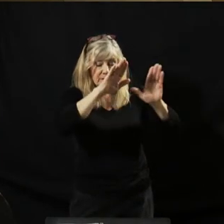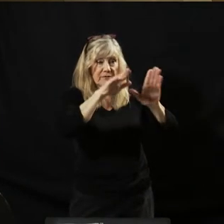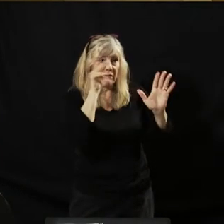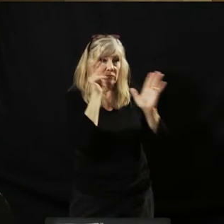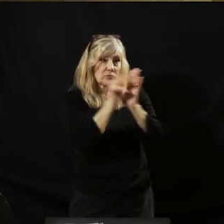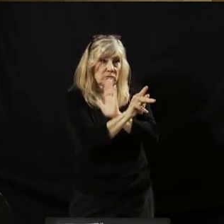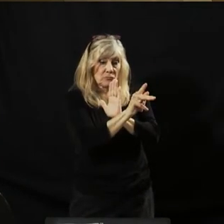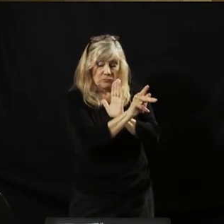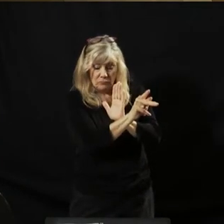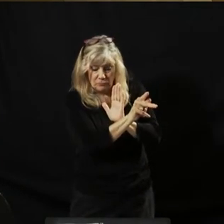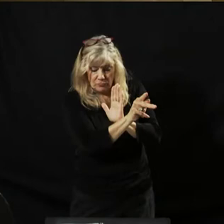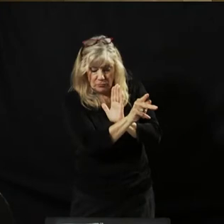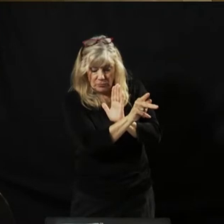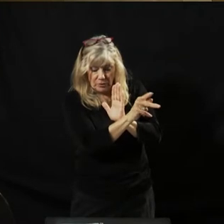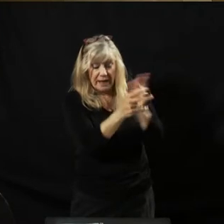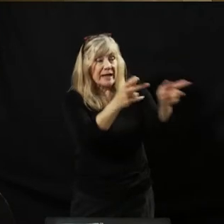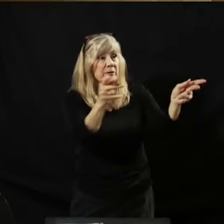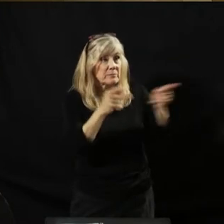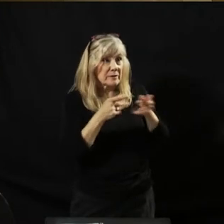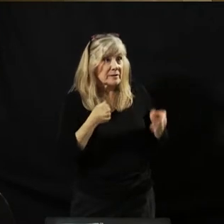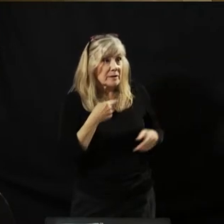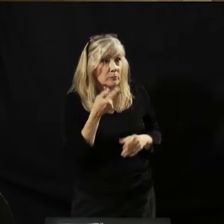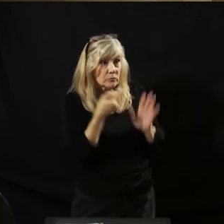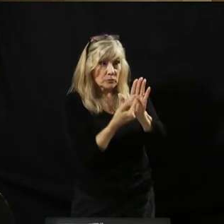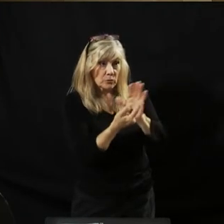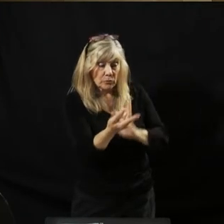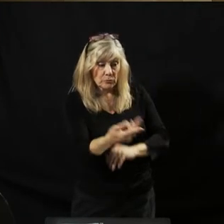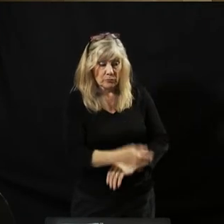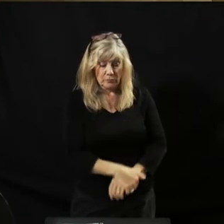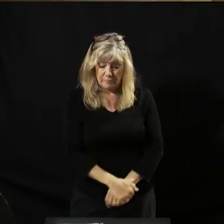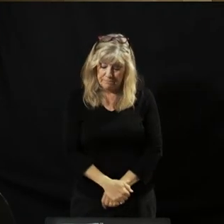a height that I will point out to you."